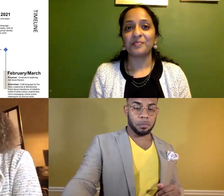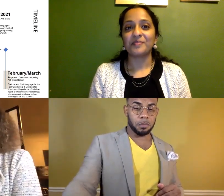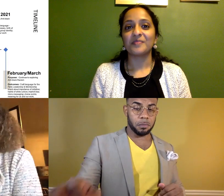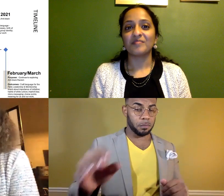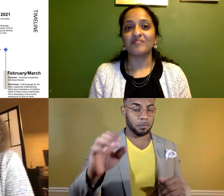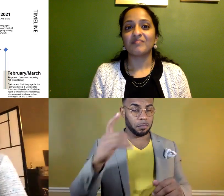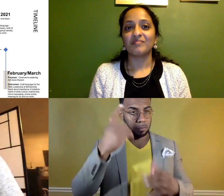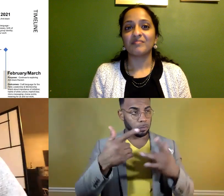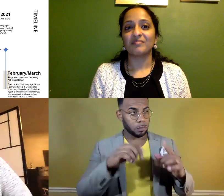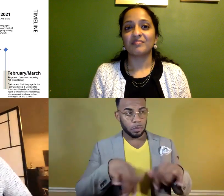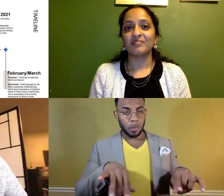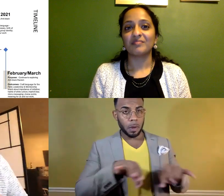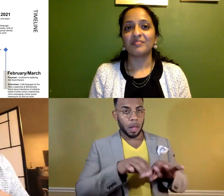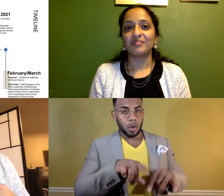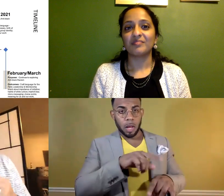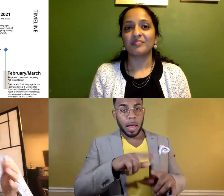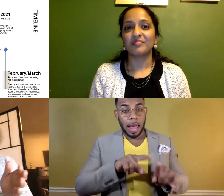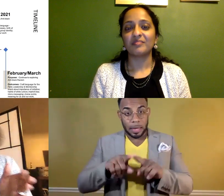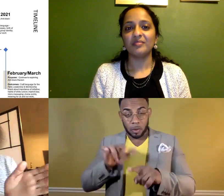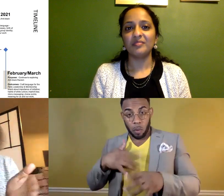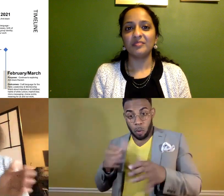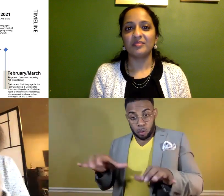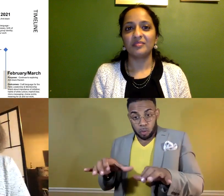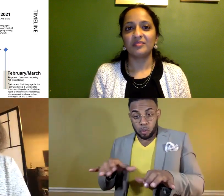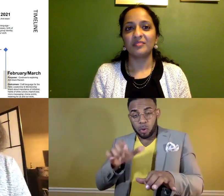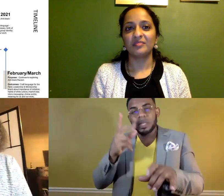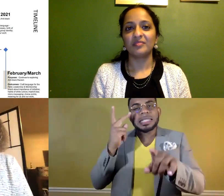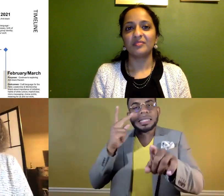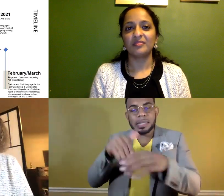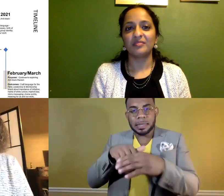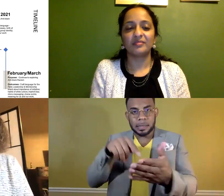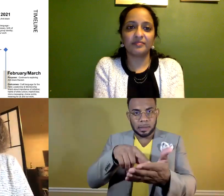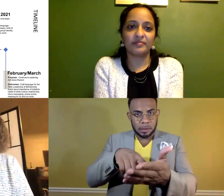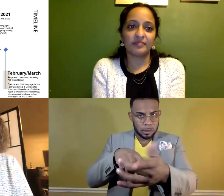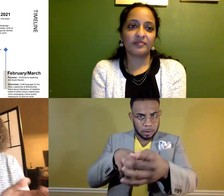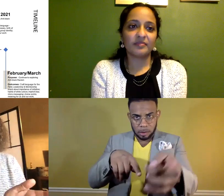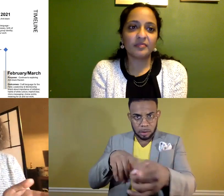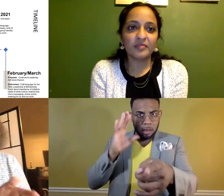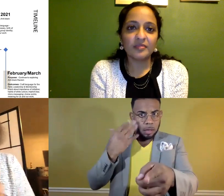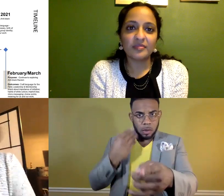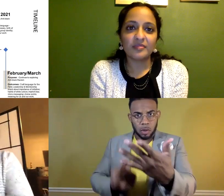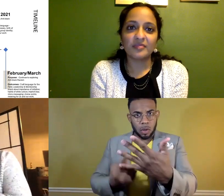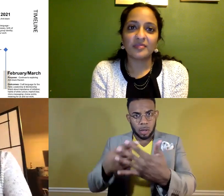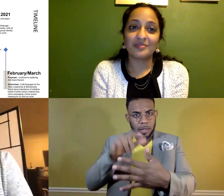of the things that what we wanted to do, what you will see in this journey, this timeline that